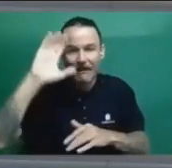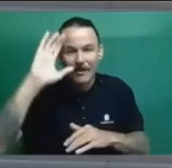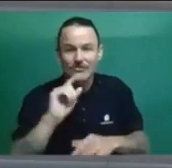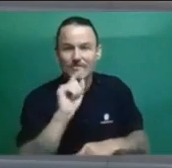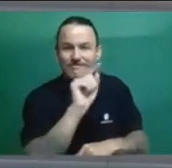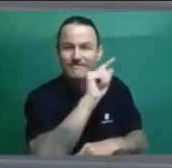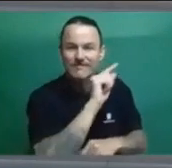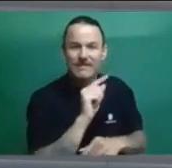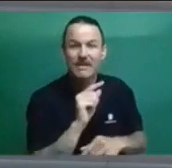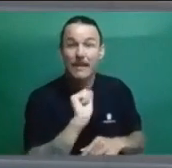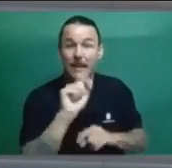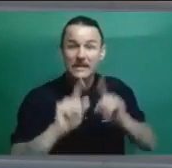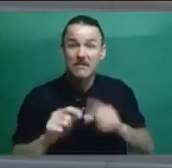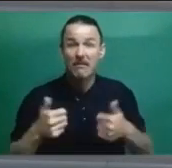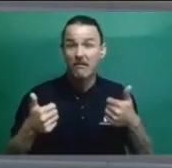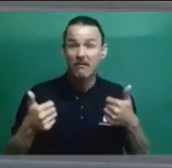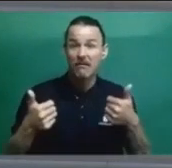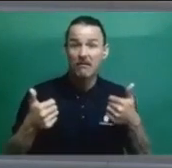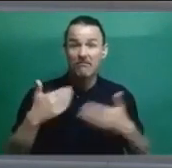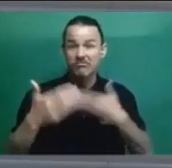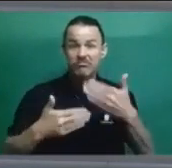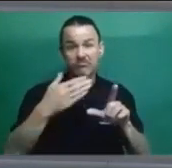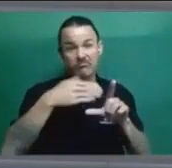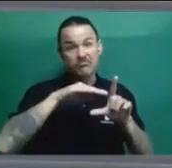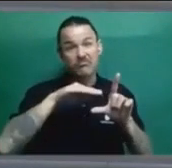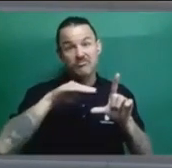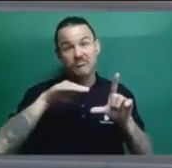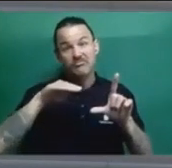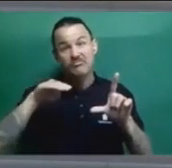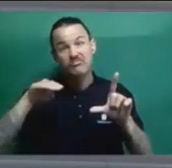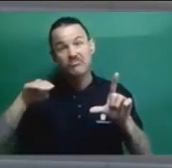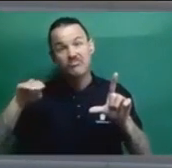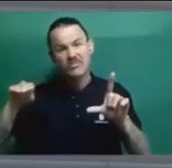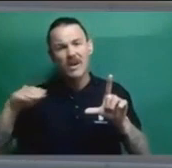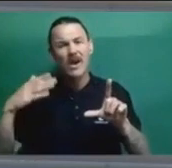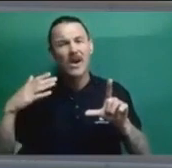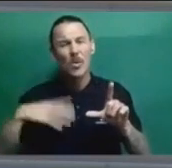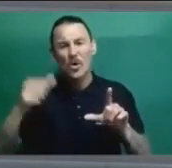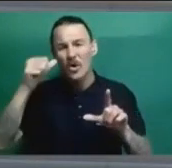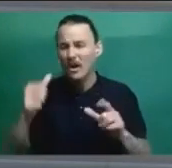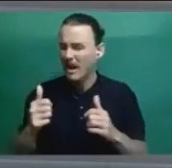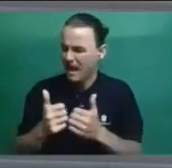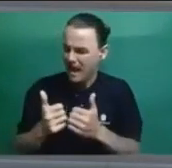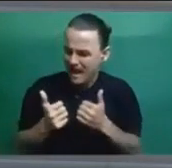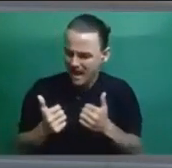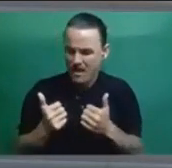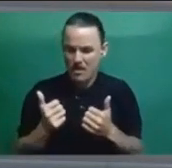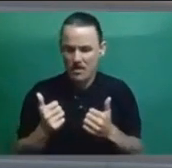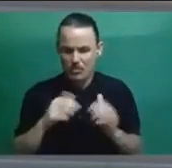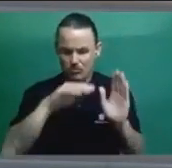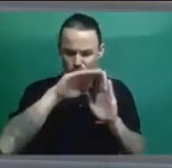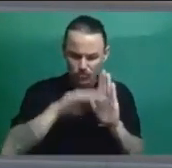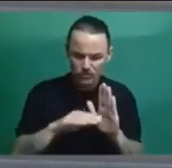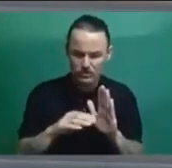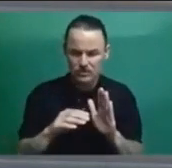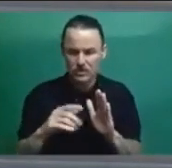that our actions are effective as compared to these other cities? Because it doesn't seem very clear in all